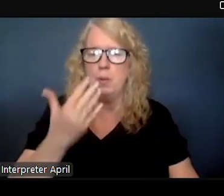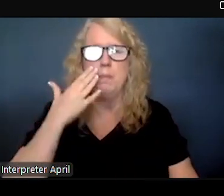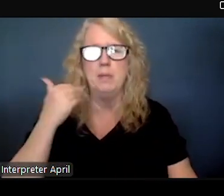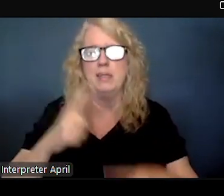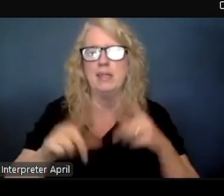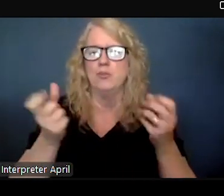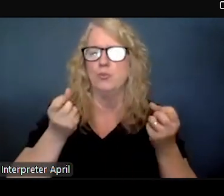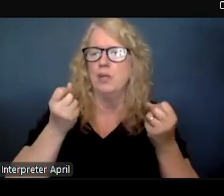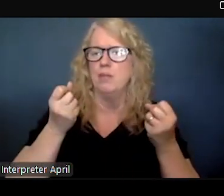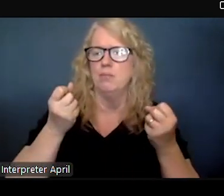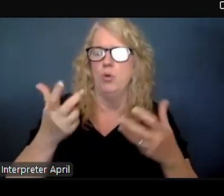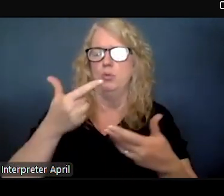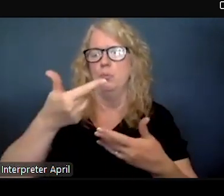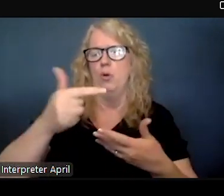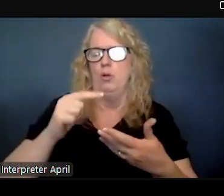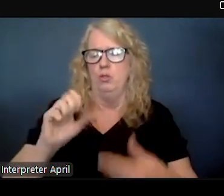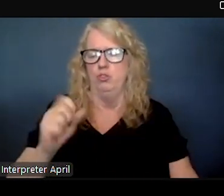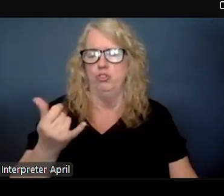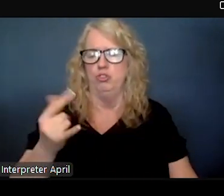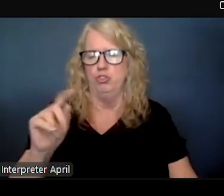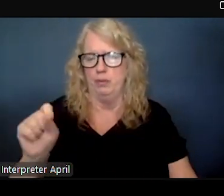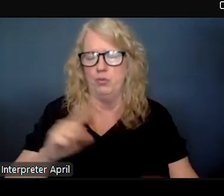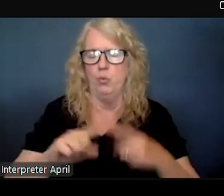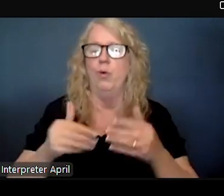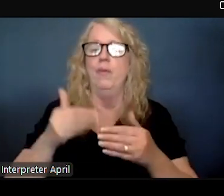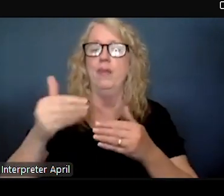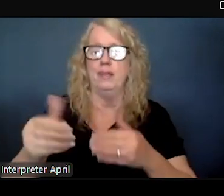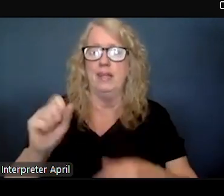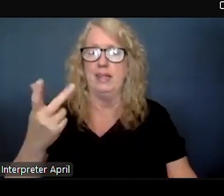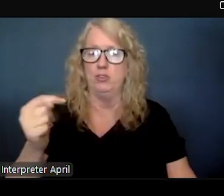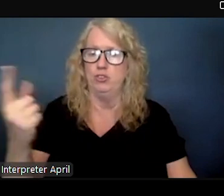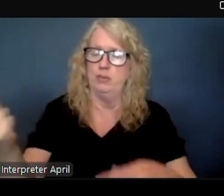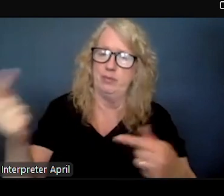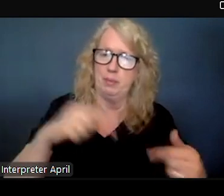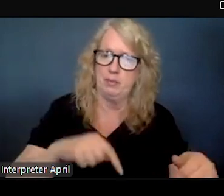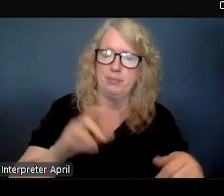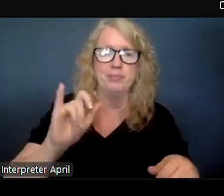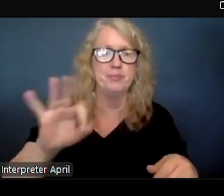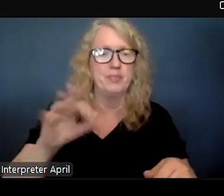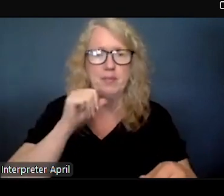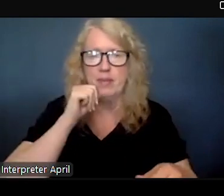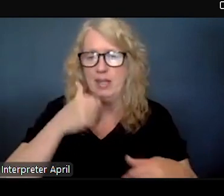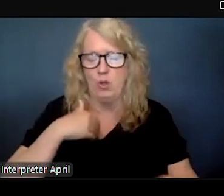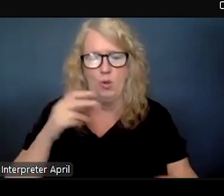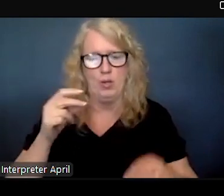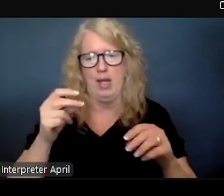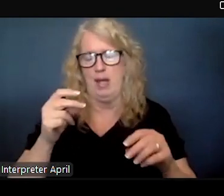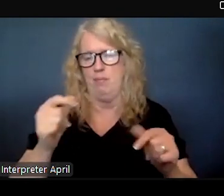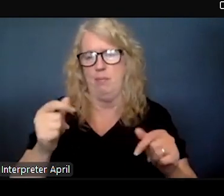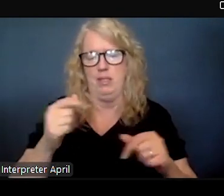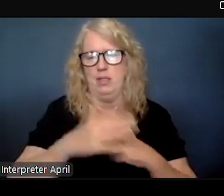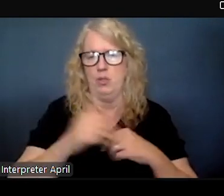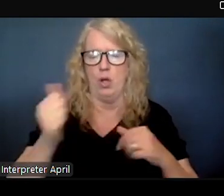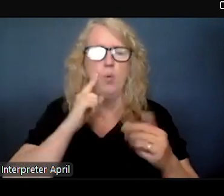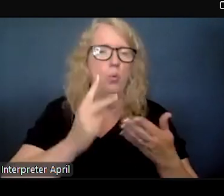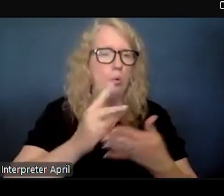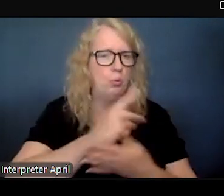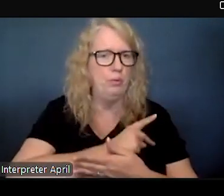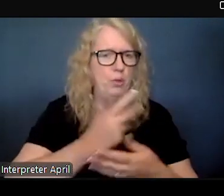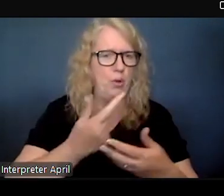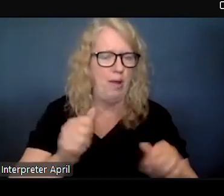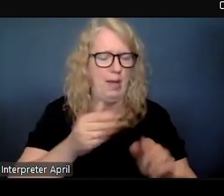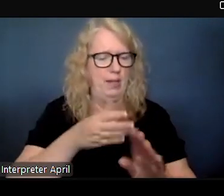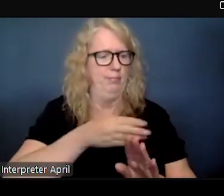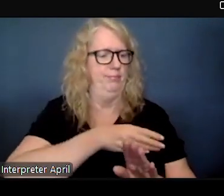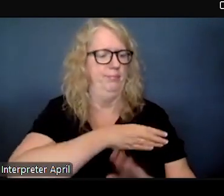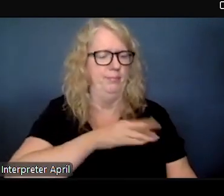multiple shifts where we're having, when the next shift comes in, if they don't have a run immediately, they're going to review any of the runs